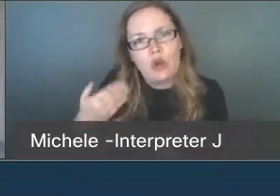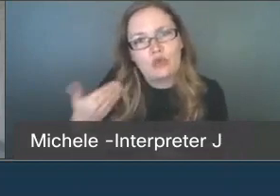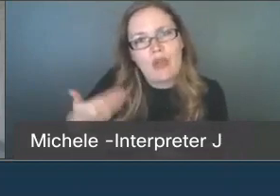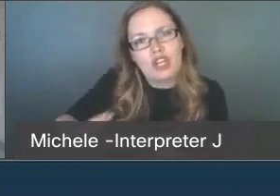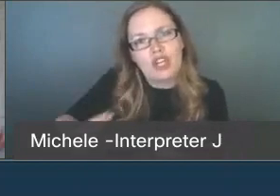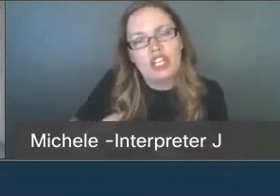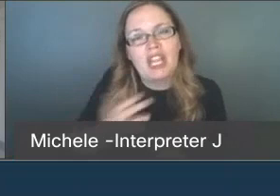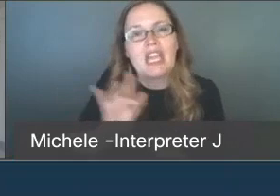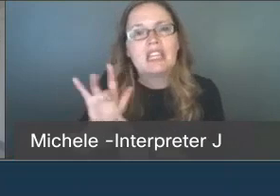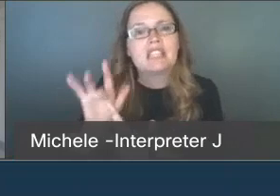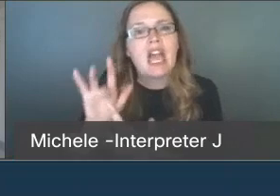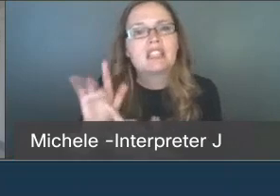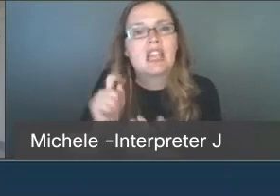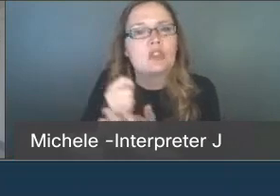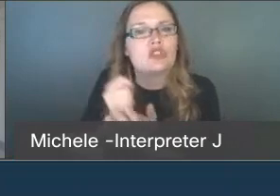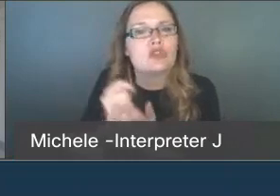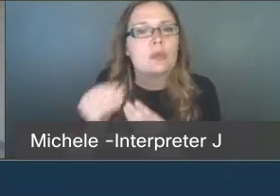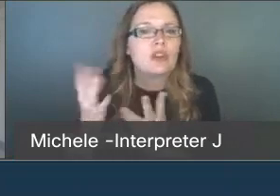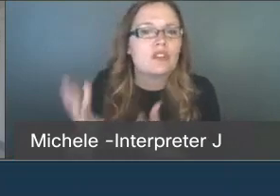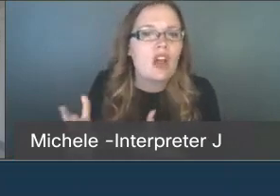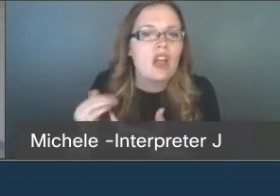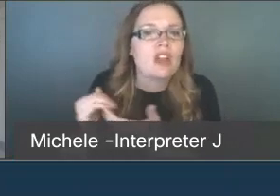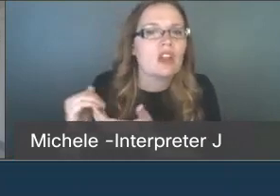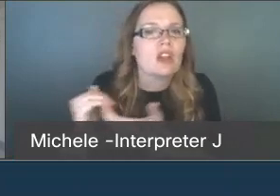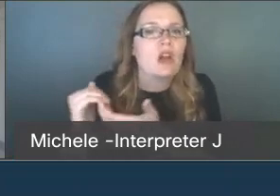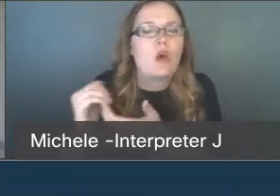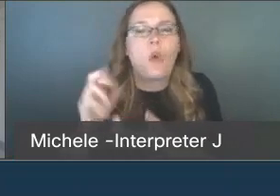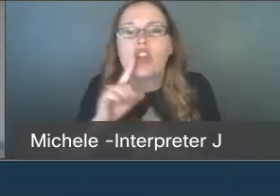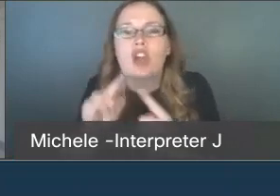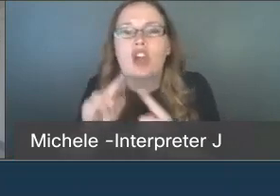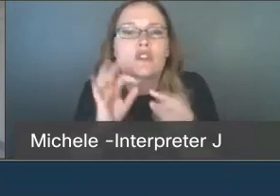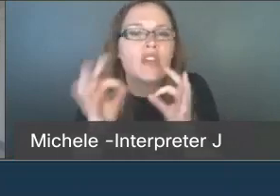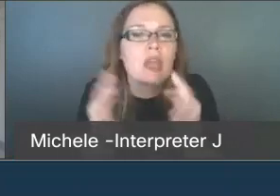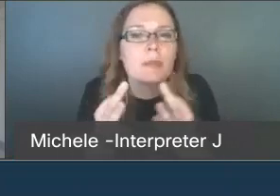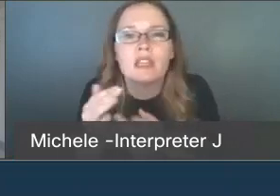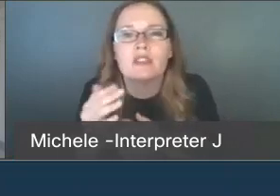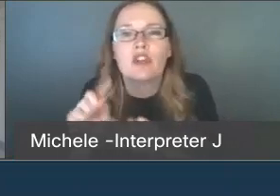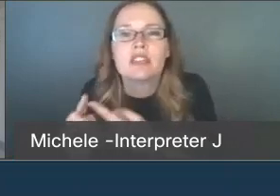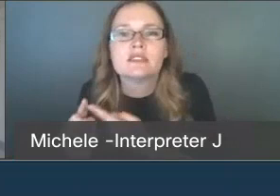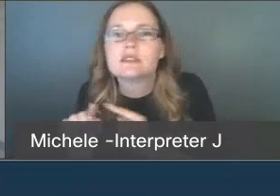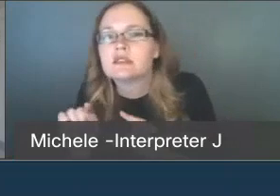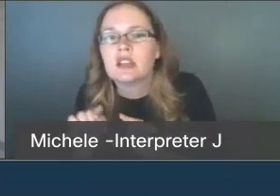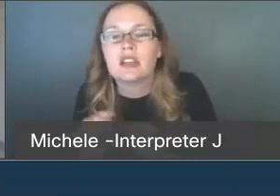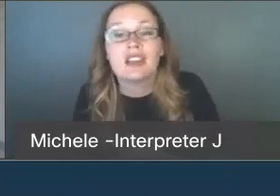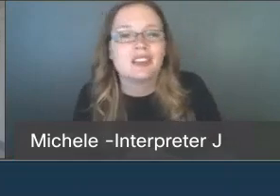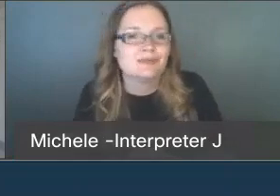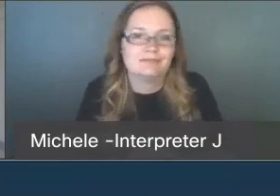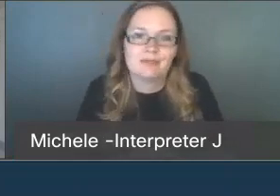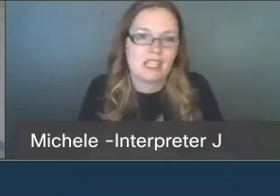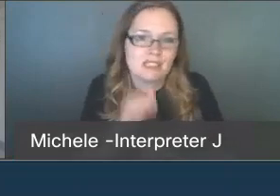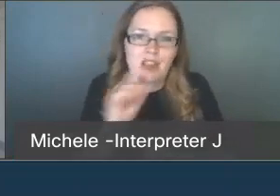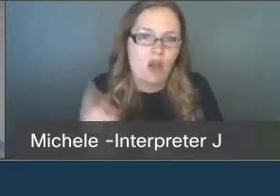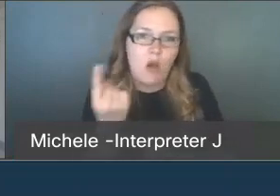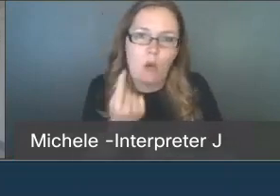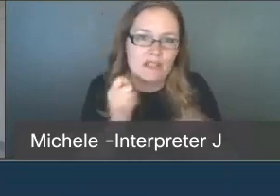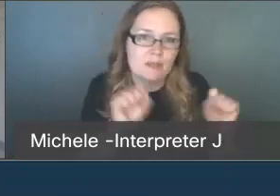with, a treatment provider, collaterals like family, et cetera. Now, this is not necessarily the reality in all